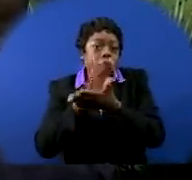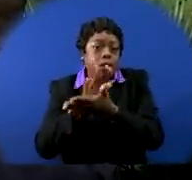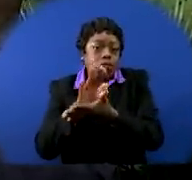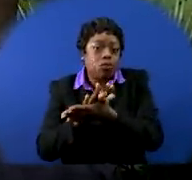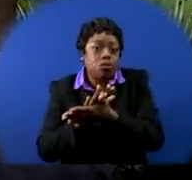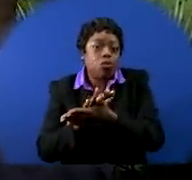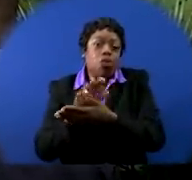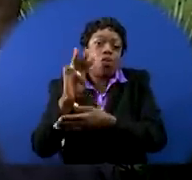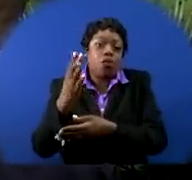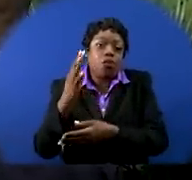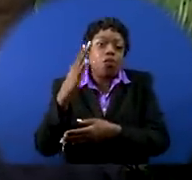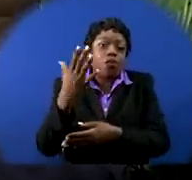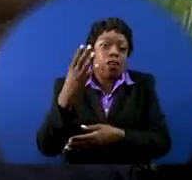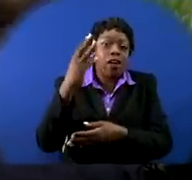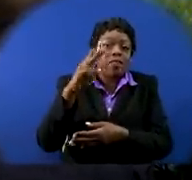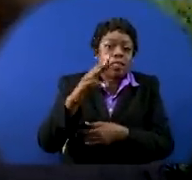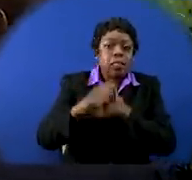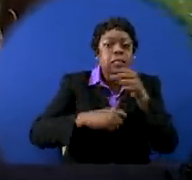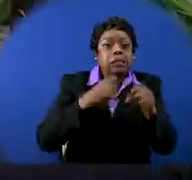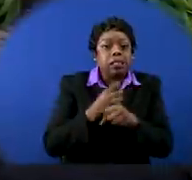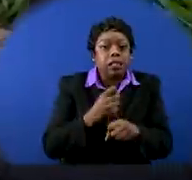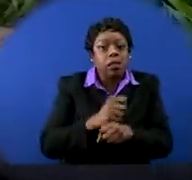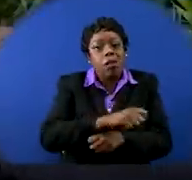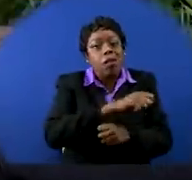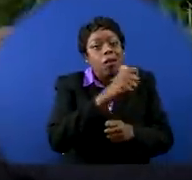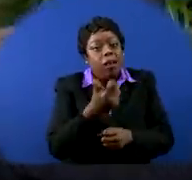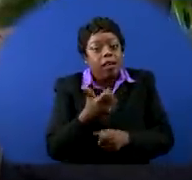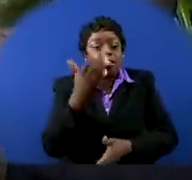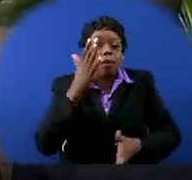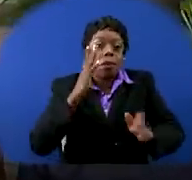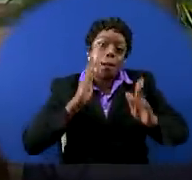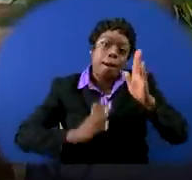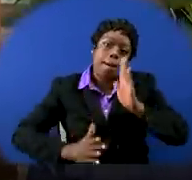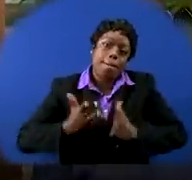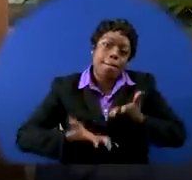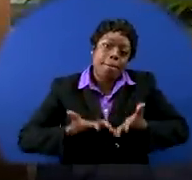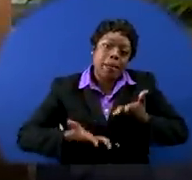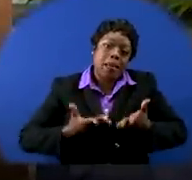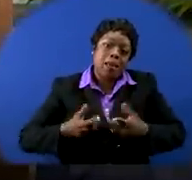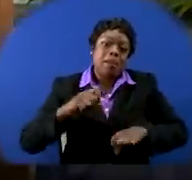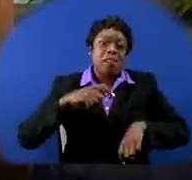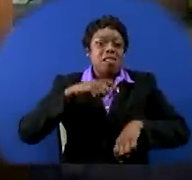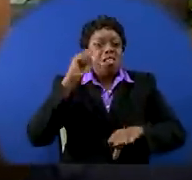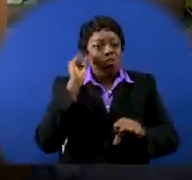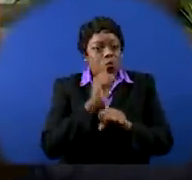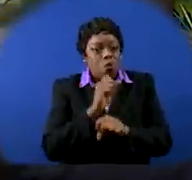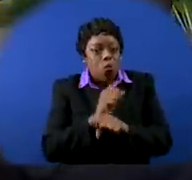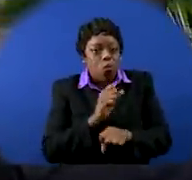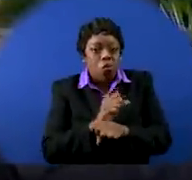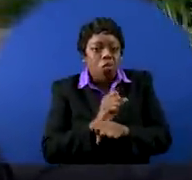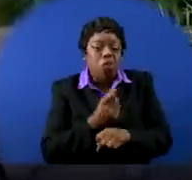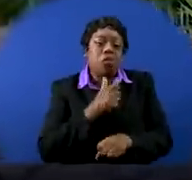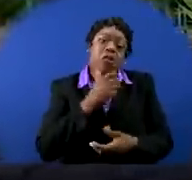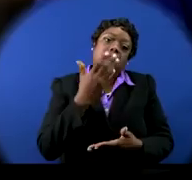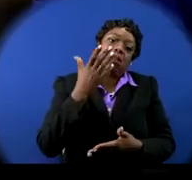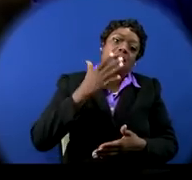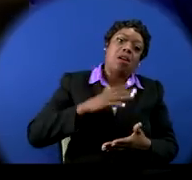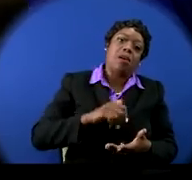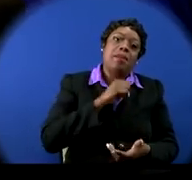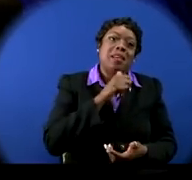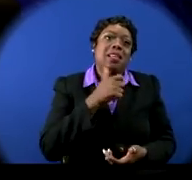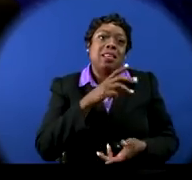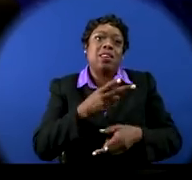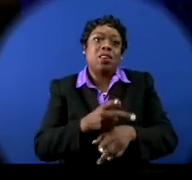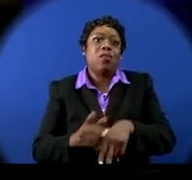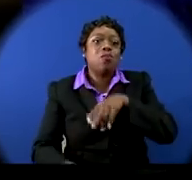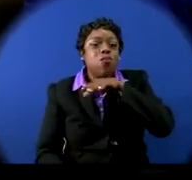here 4, 5, 6 years. There are others who have a temporary job assignment. And so we have what is known as watch care. Literally means we'll watch over you